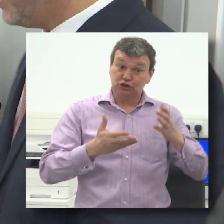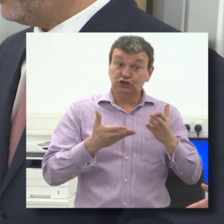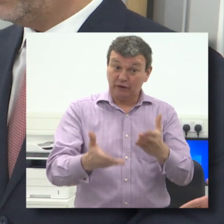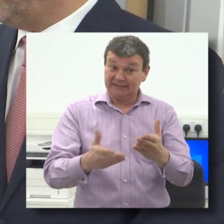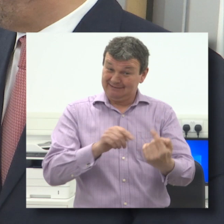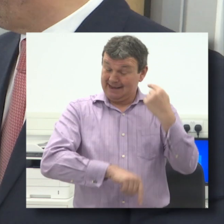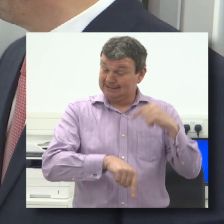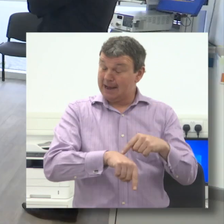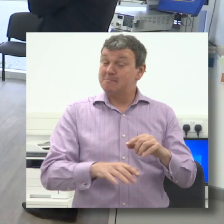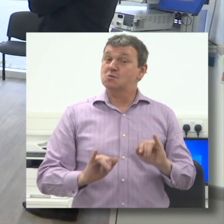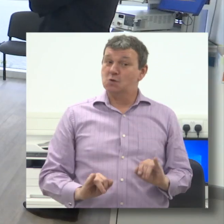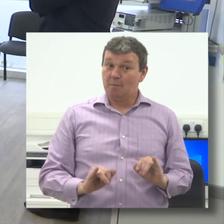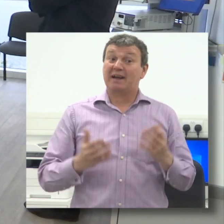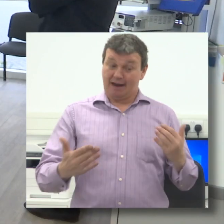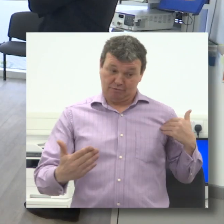got